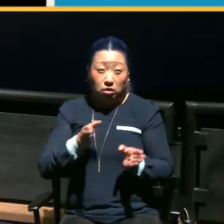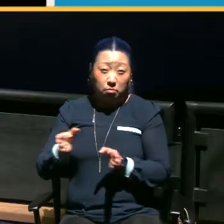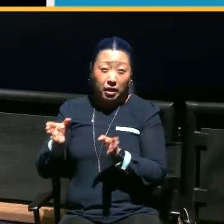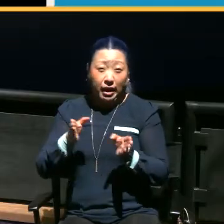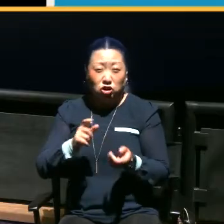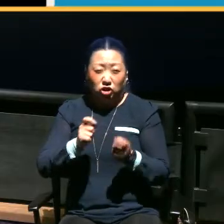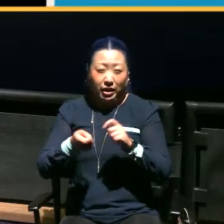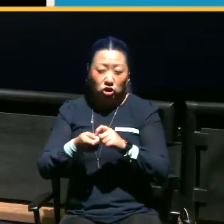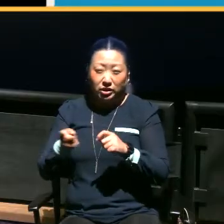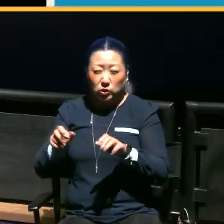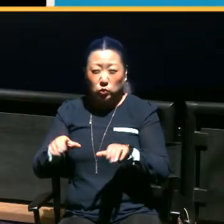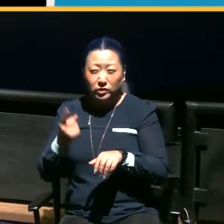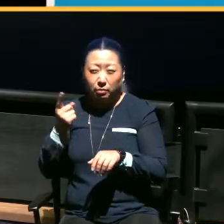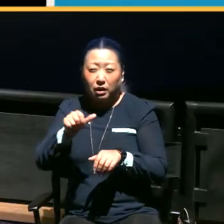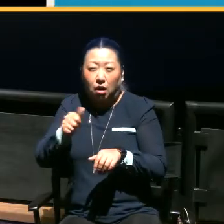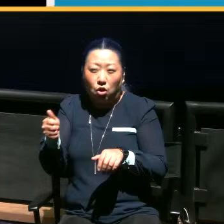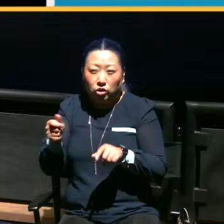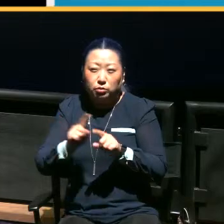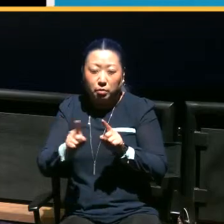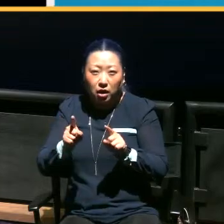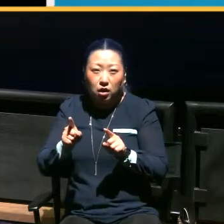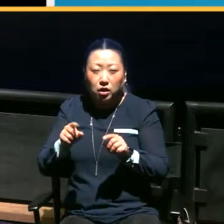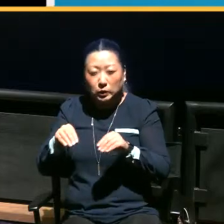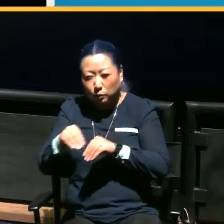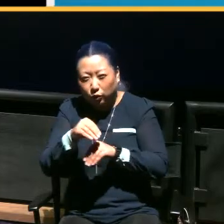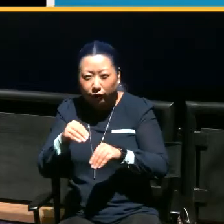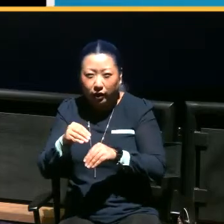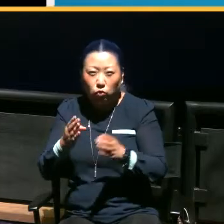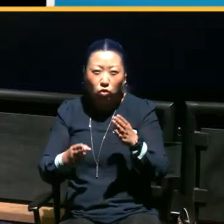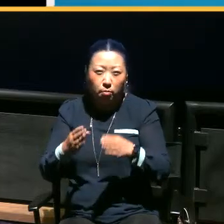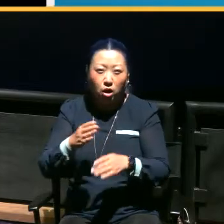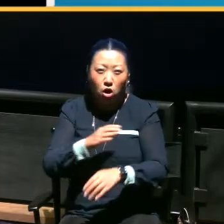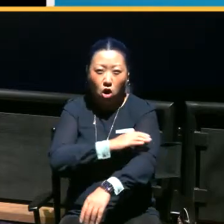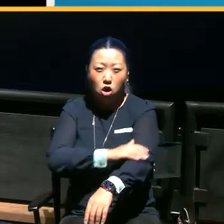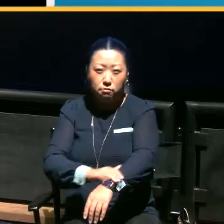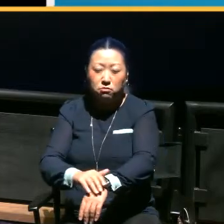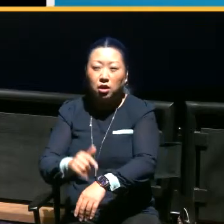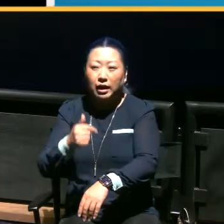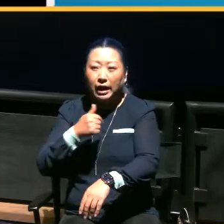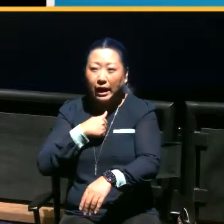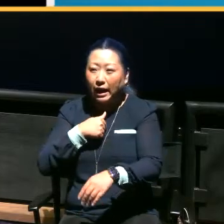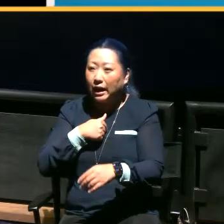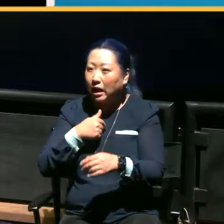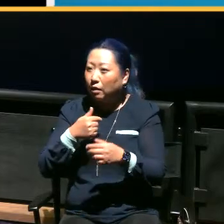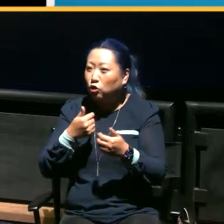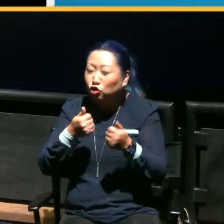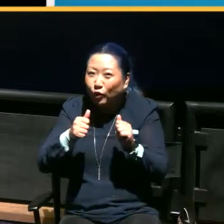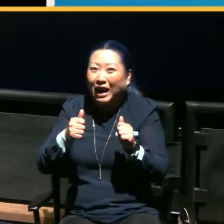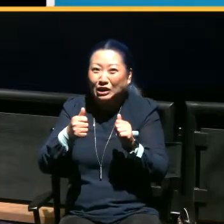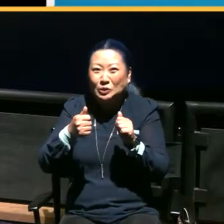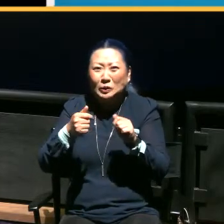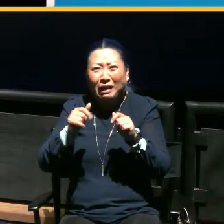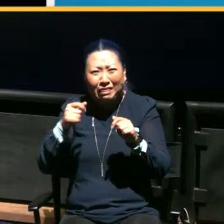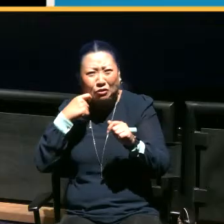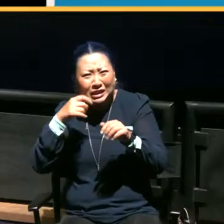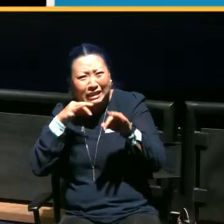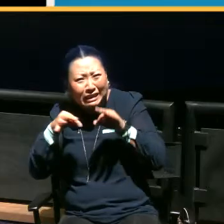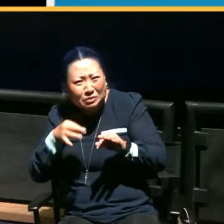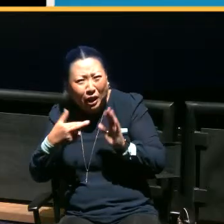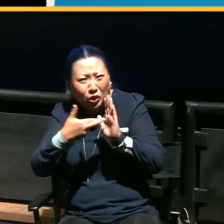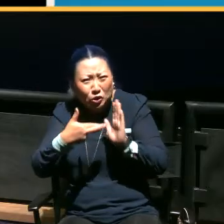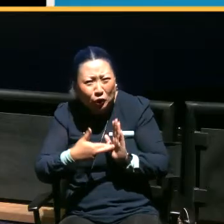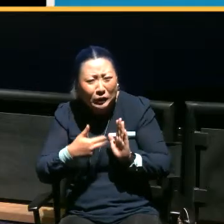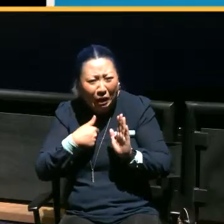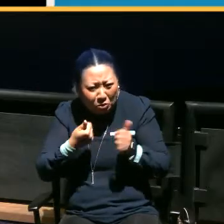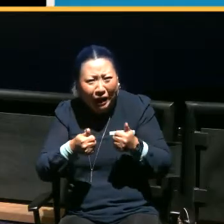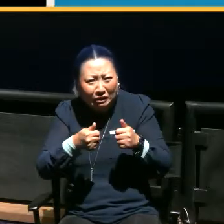something else. So he's moving Bueno around in a robot arm. And here I am stripping that lowest screw. Okay, that's my helmet camera.